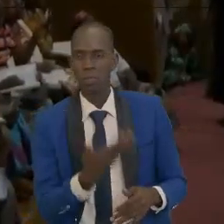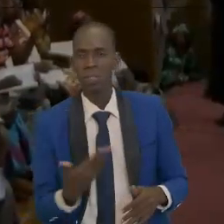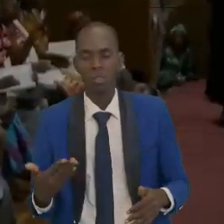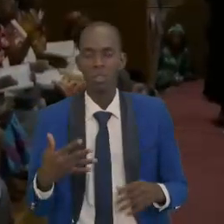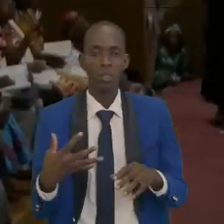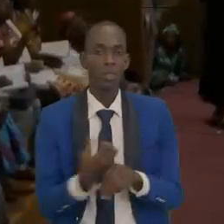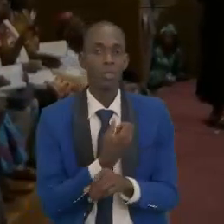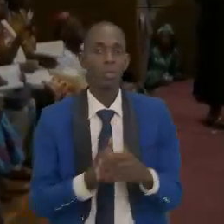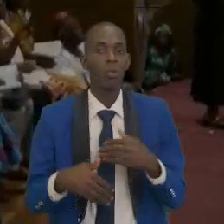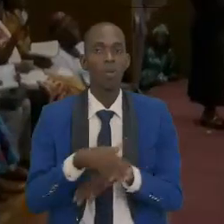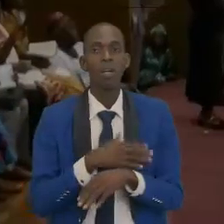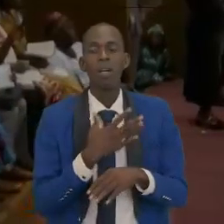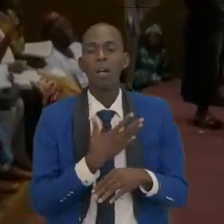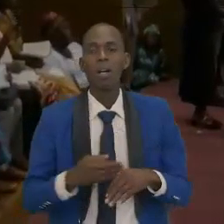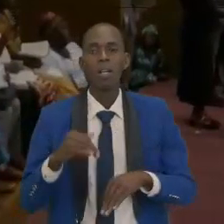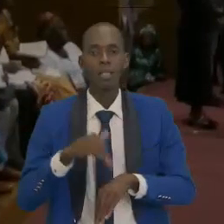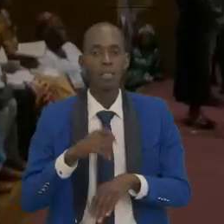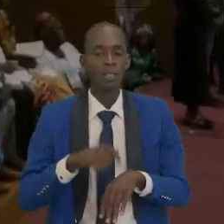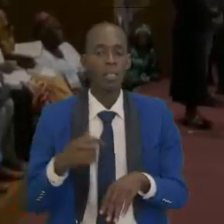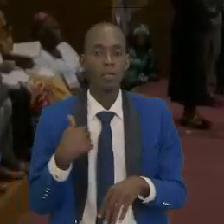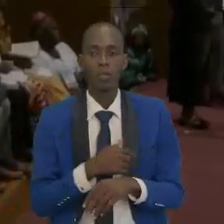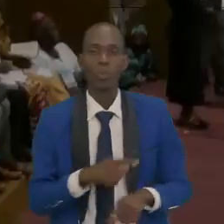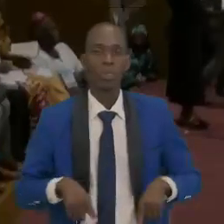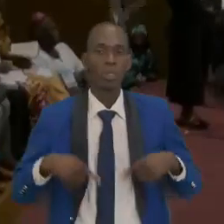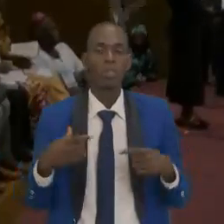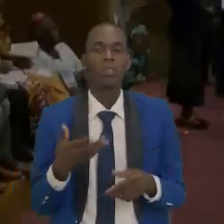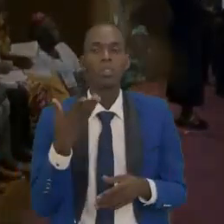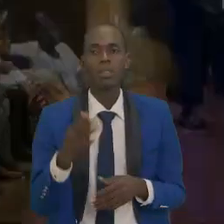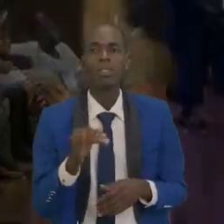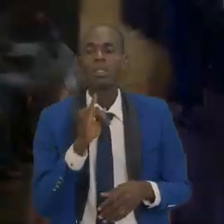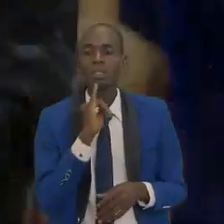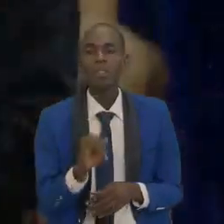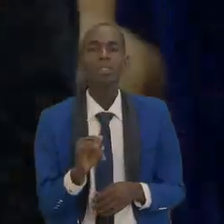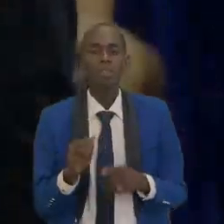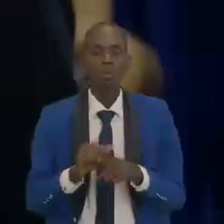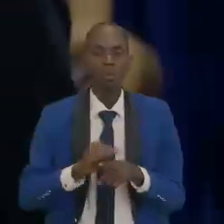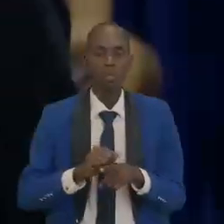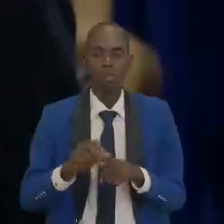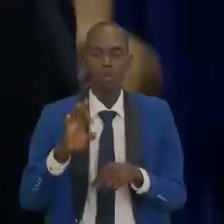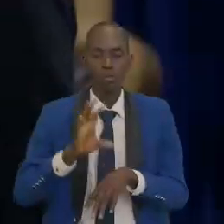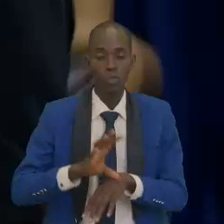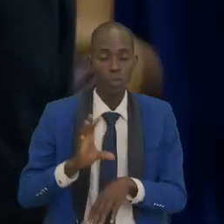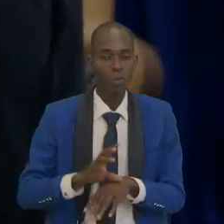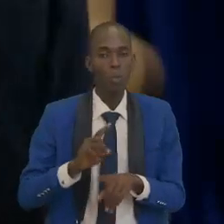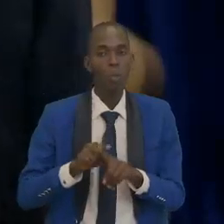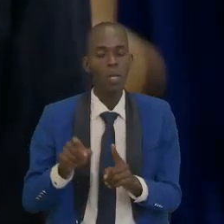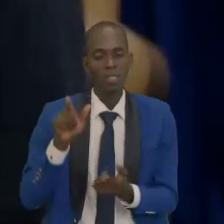and a time in which we live there is sociality but less of Christianity